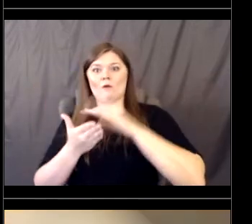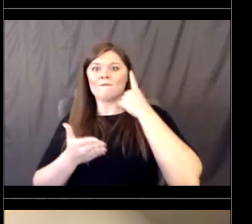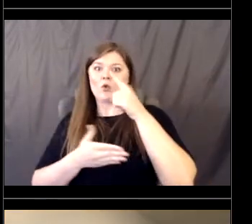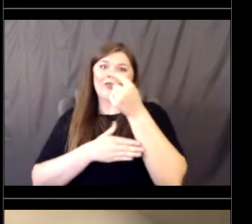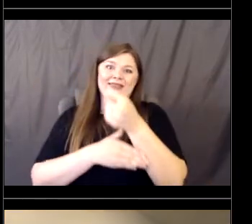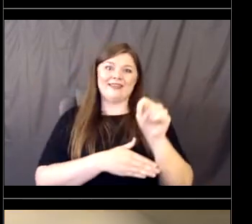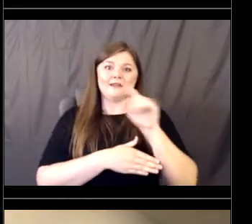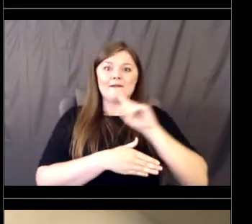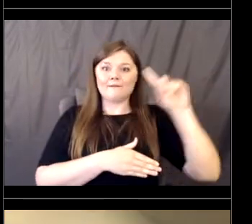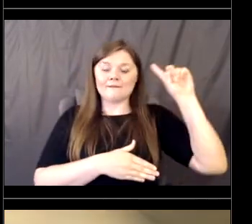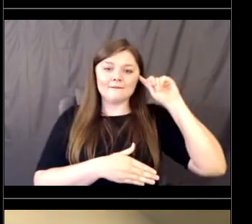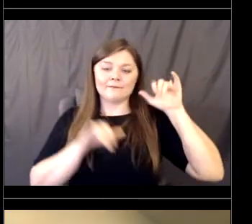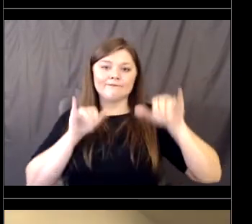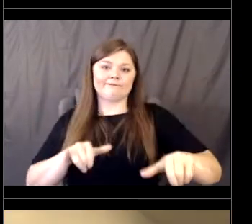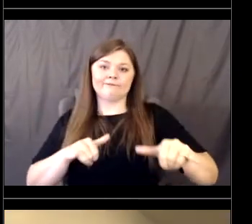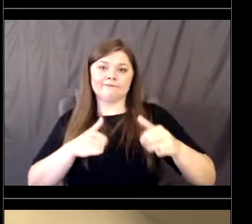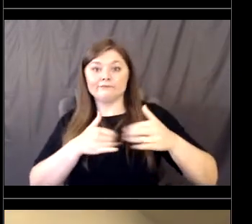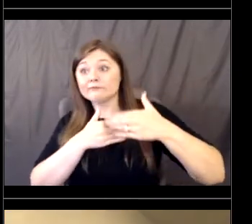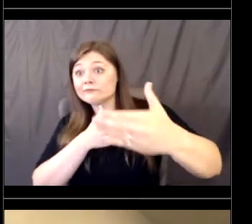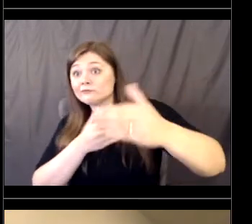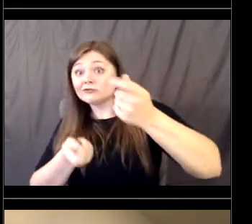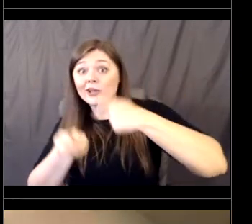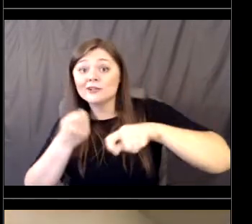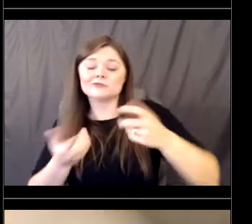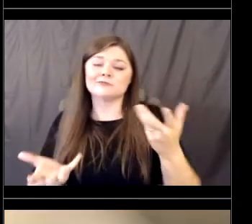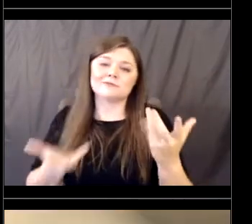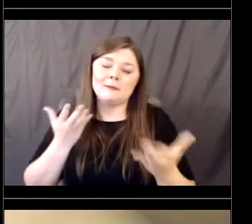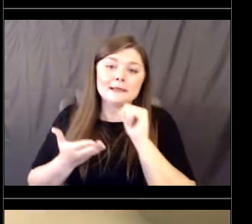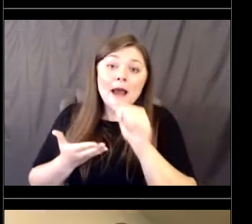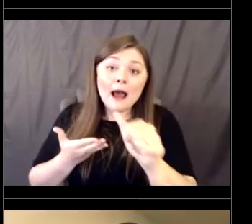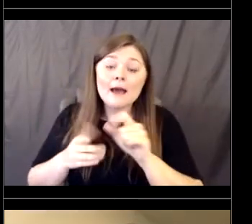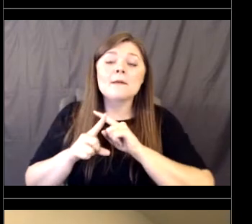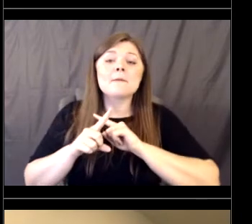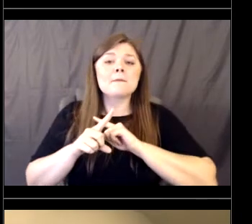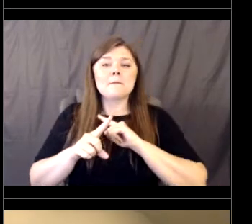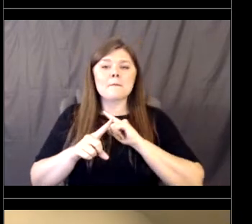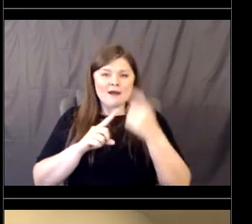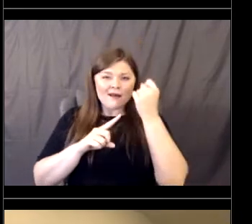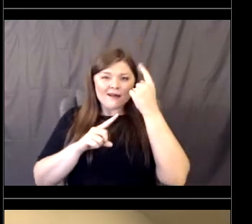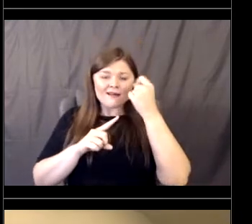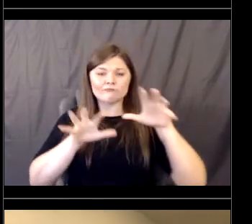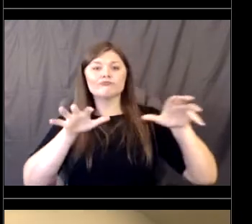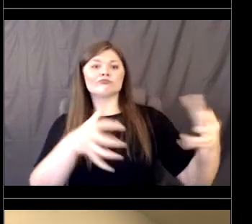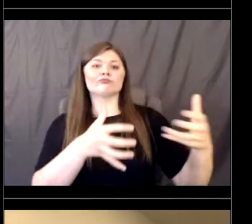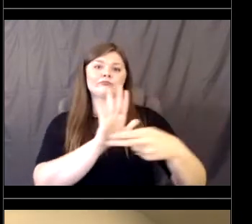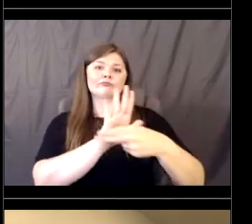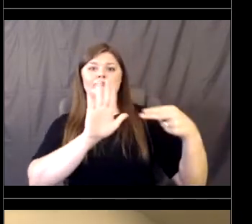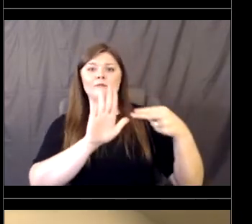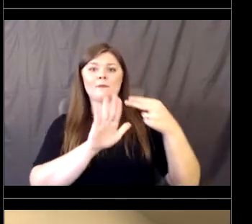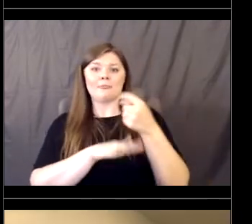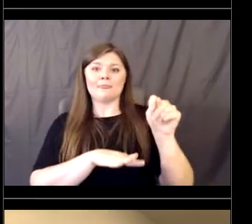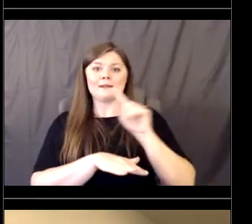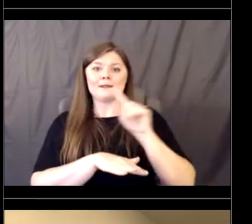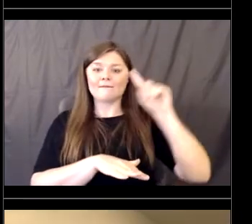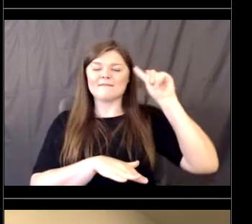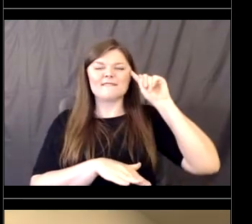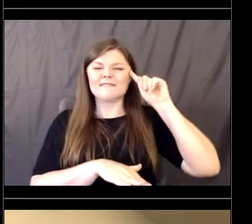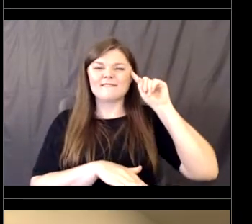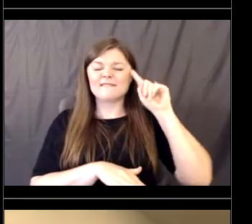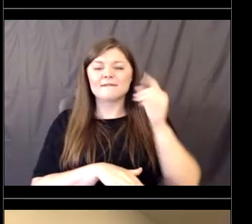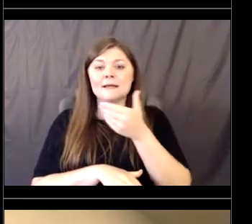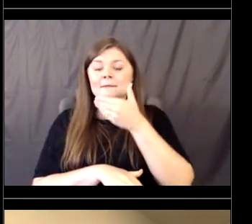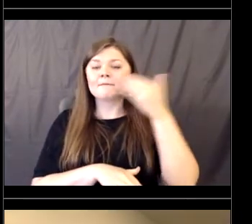we change our language over time, I think getting away from, talking about groups of people as the deaf is probably best. I